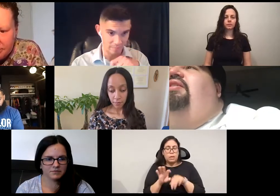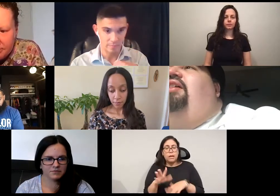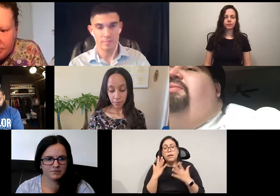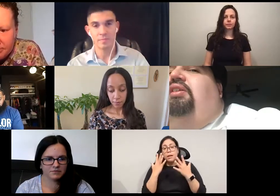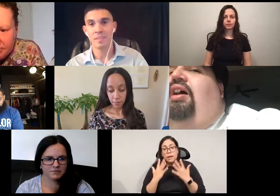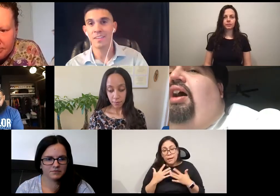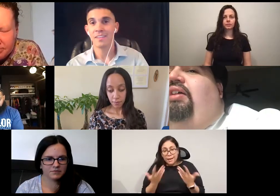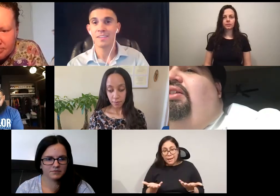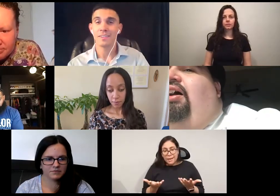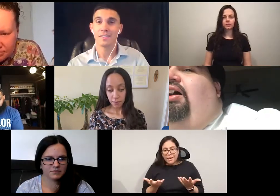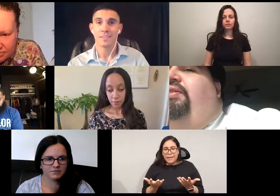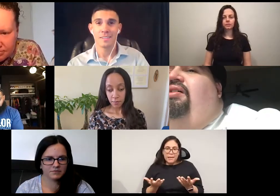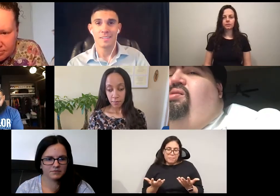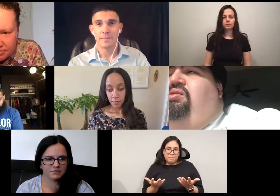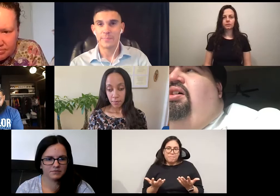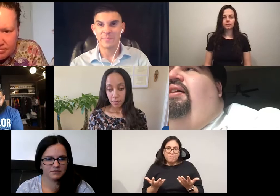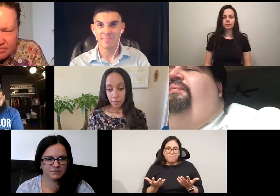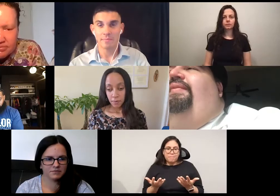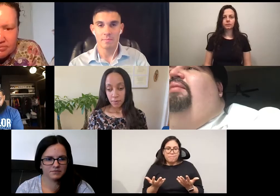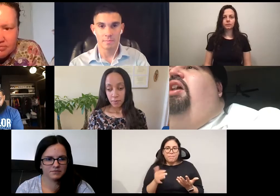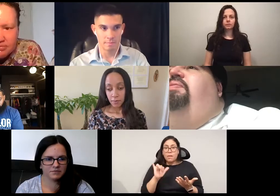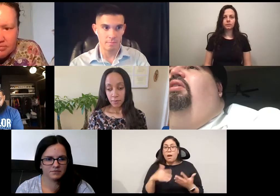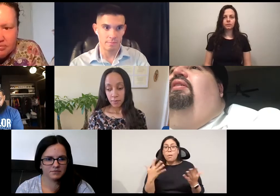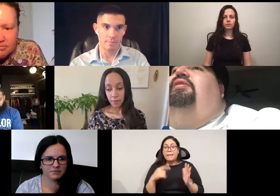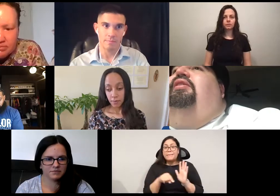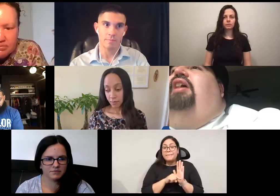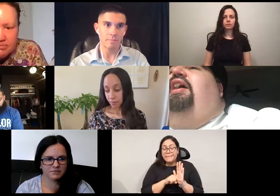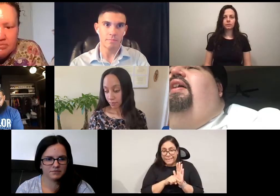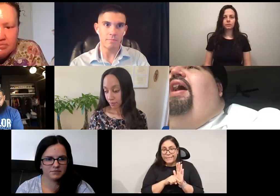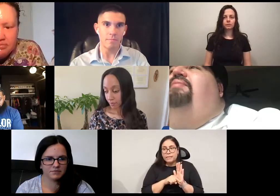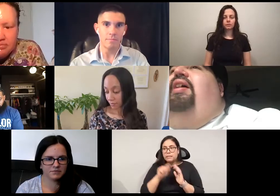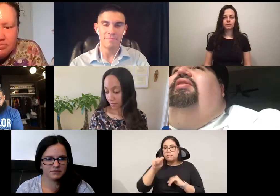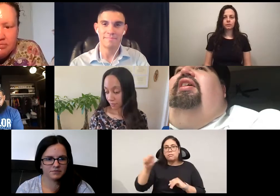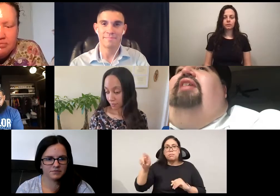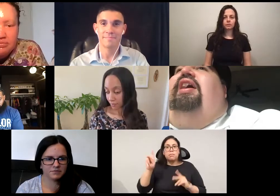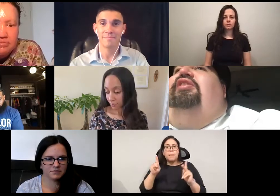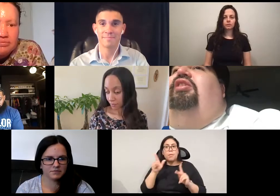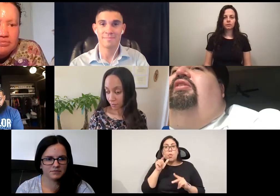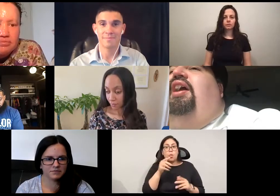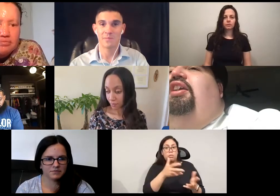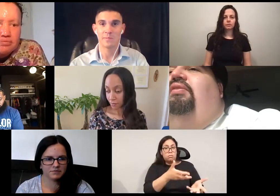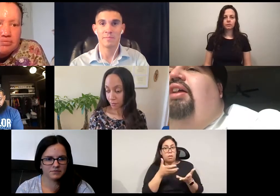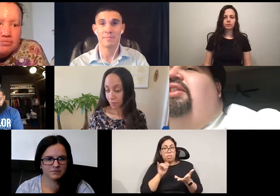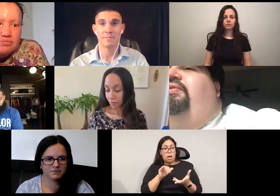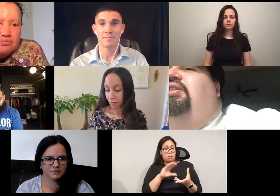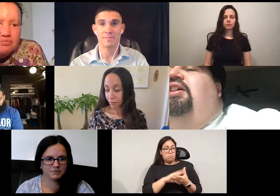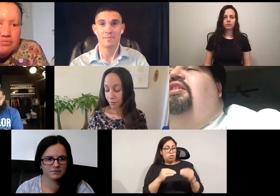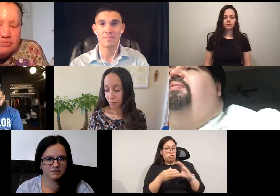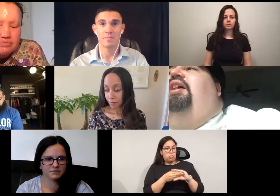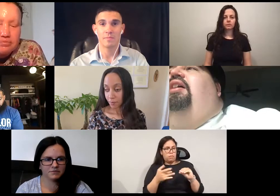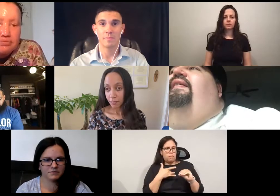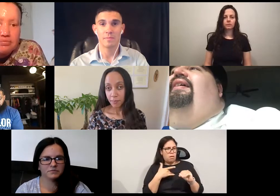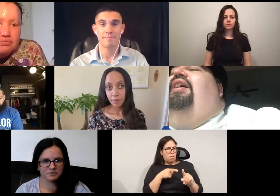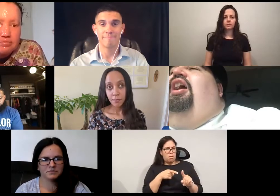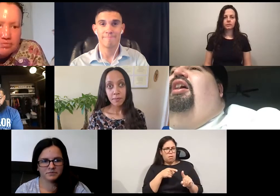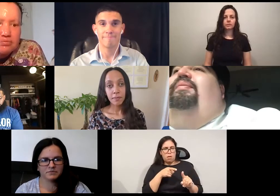that does come at the cost of people taking that message and turning it in a way it's never intended to